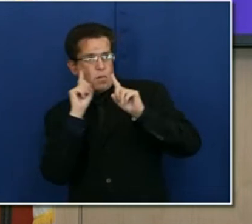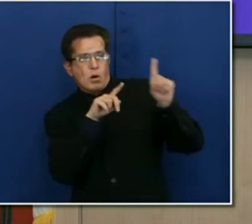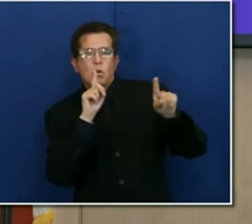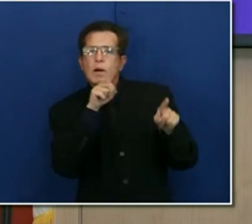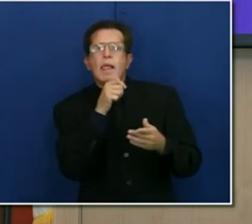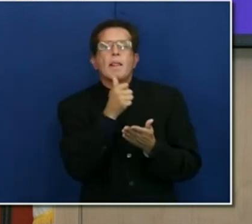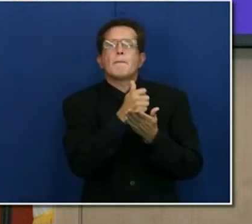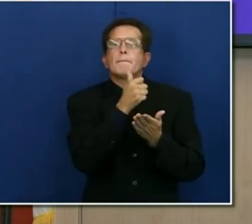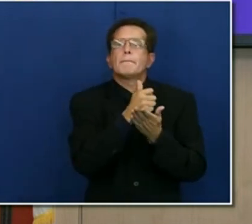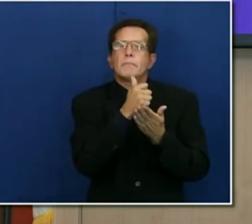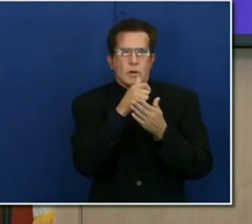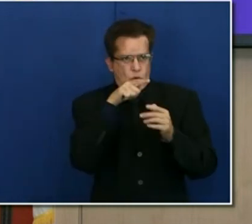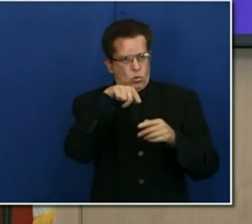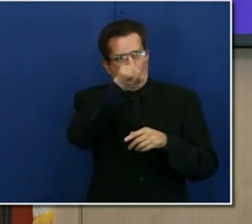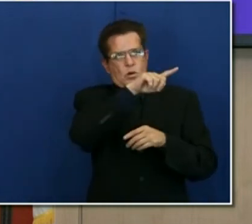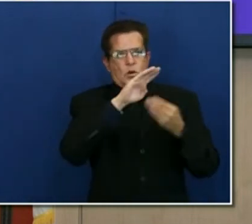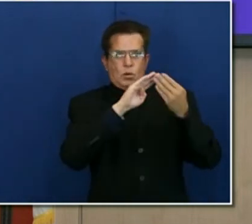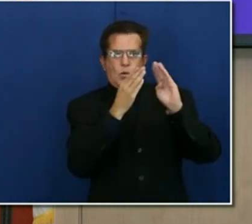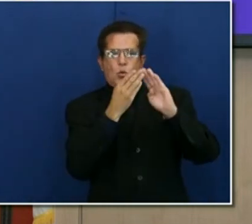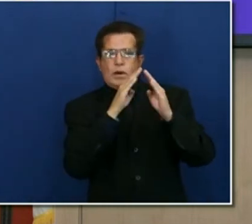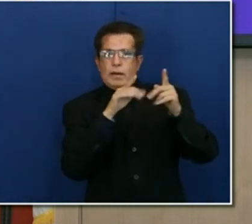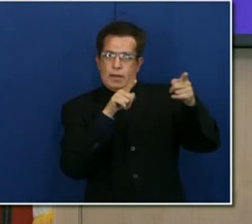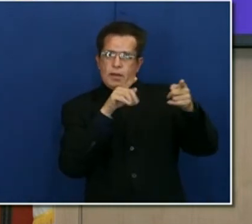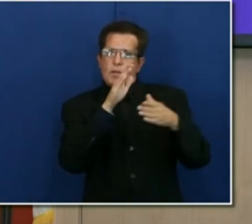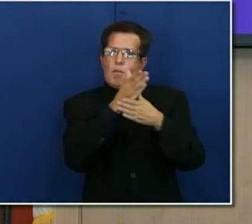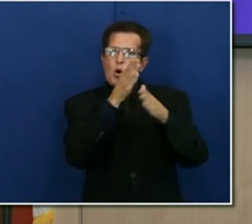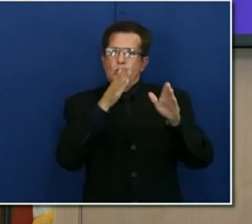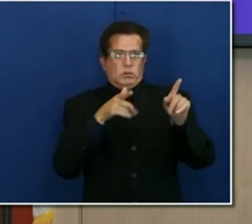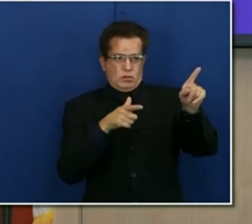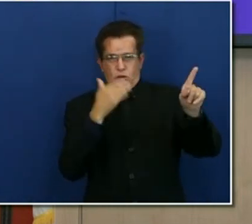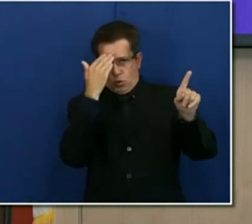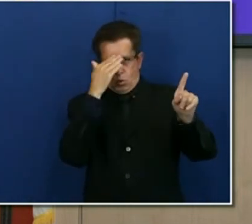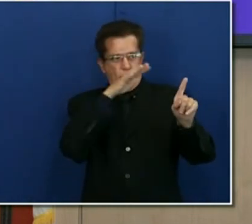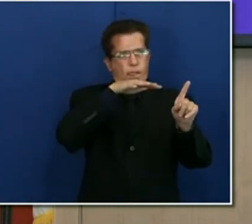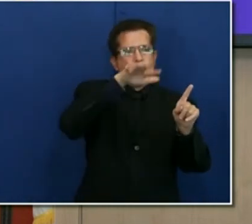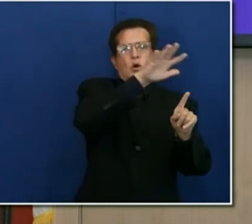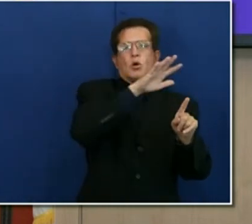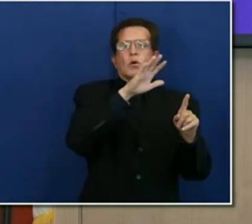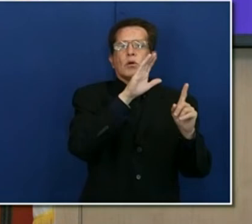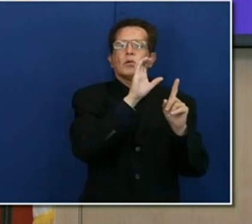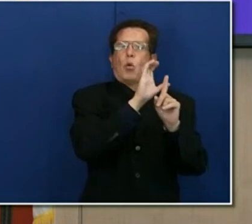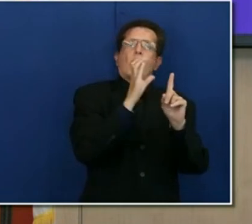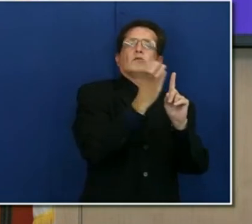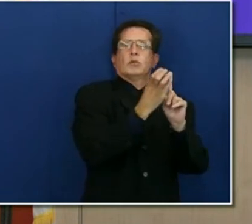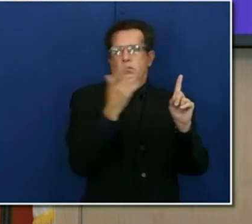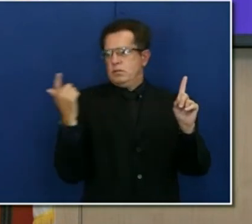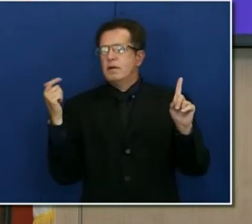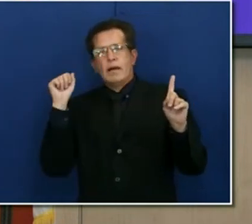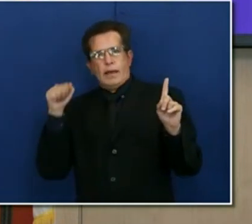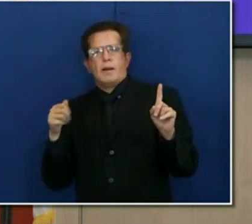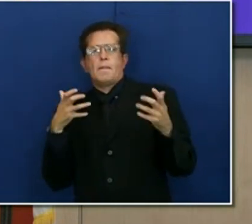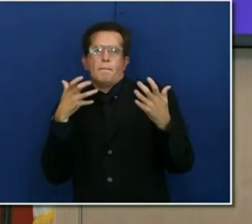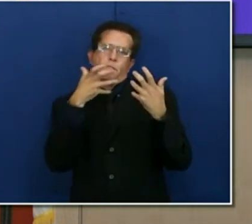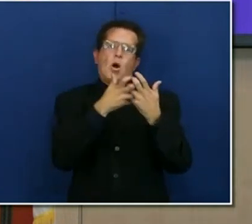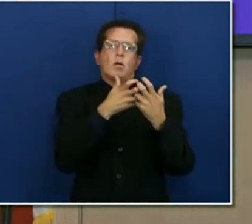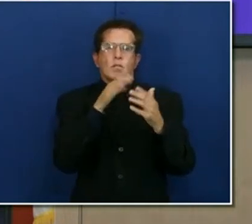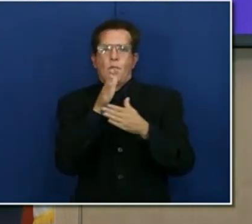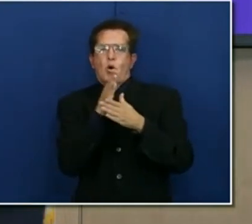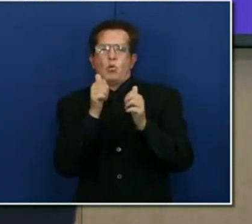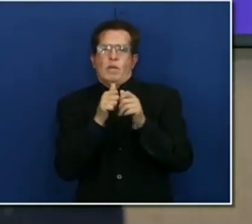and, with the community partners who have the connections to the community who are most trusted to be able to do that. And maybe Dr. Wooten can expand on